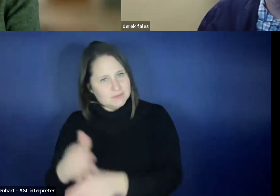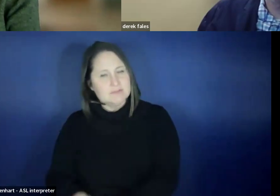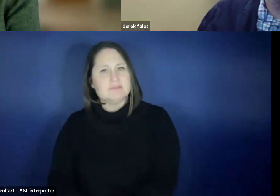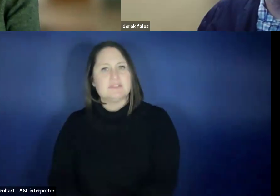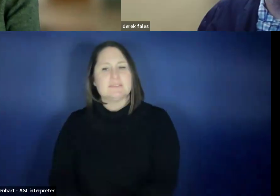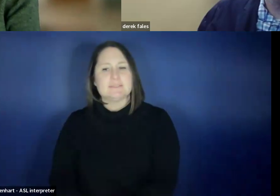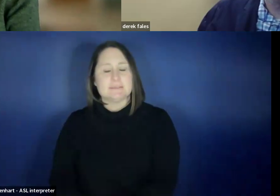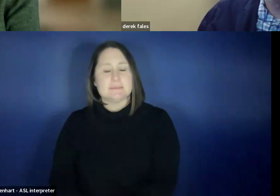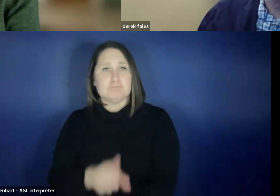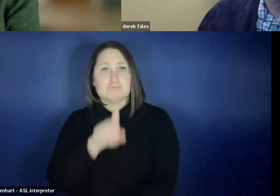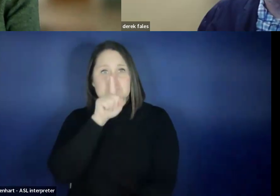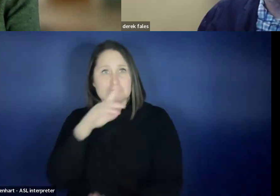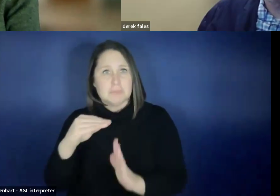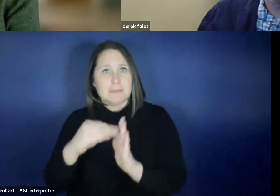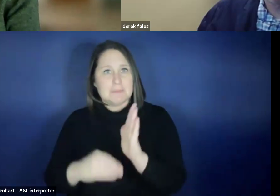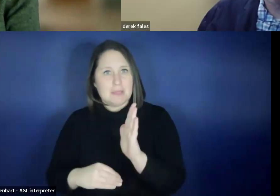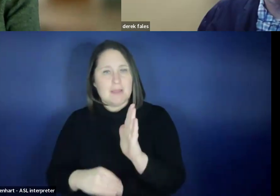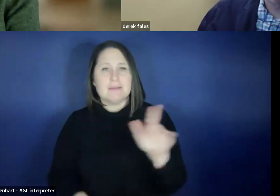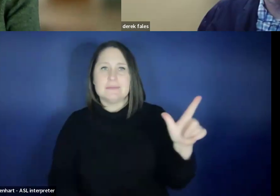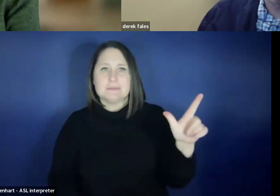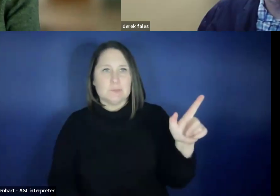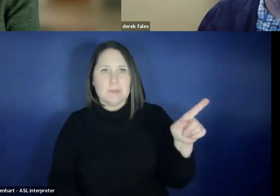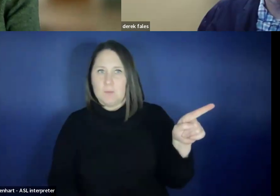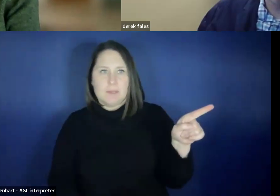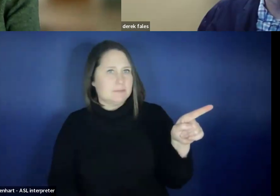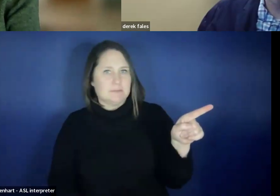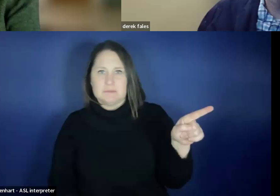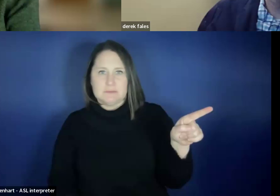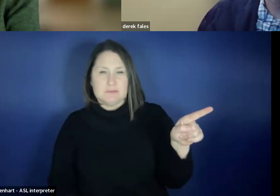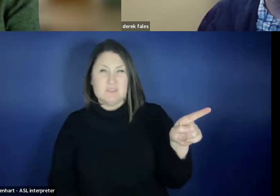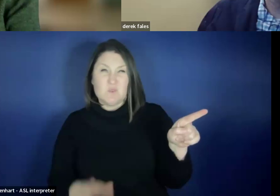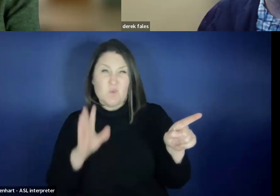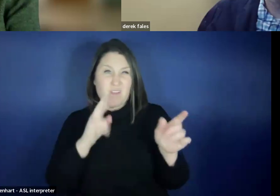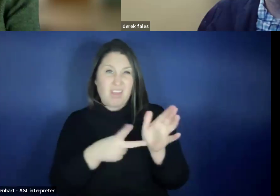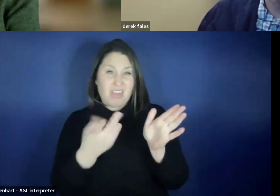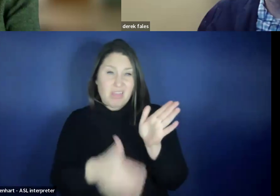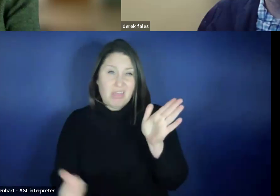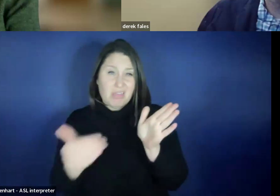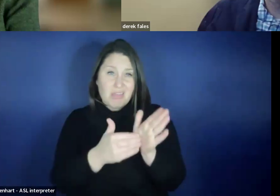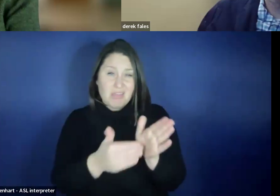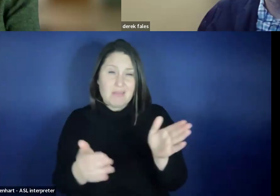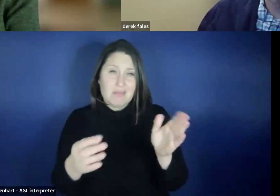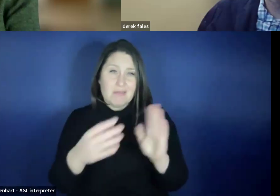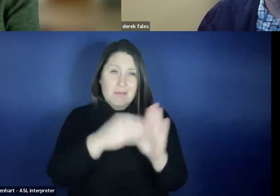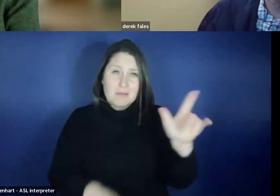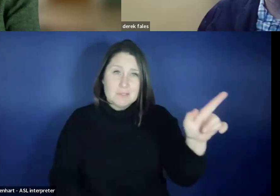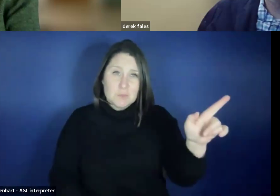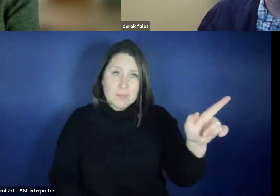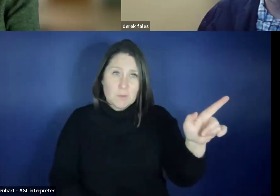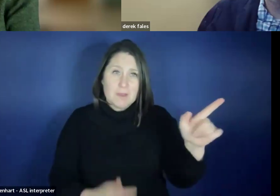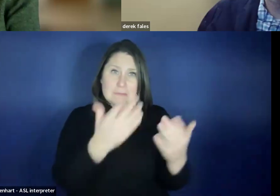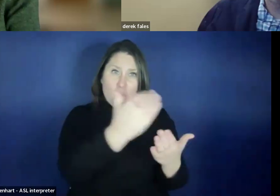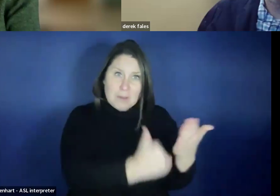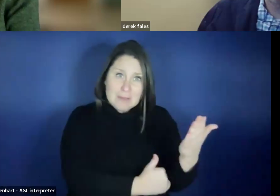not applied for Section 21, asking if it would be redundant to apply for Section 21 at this time, given the wait